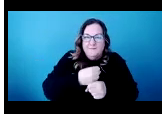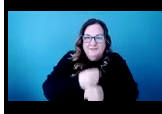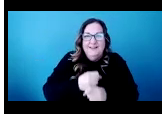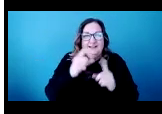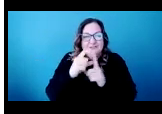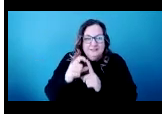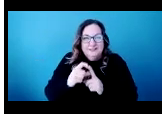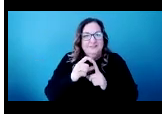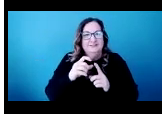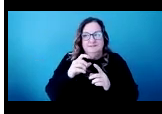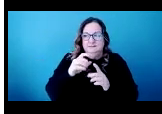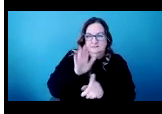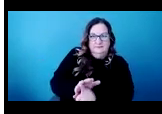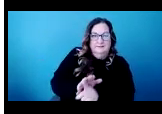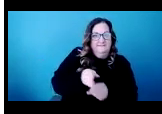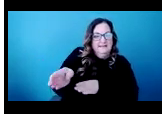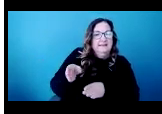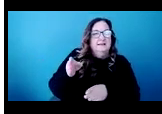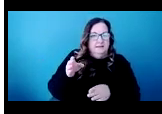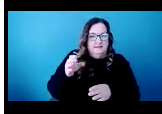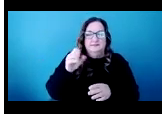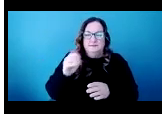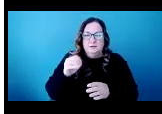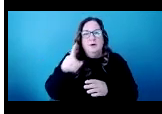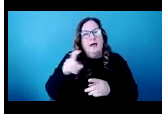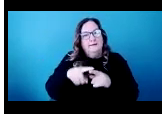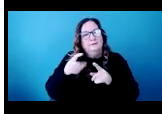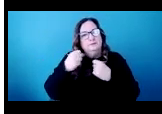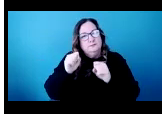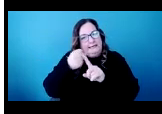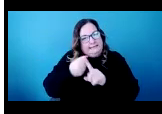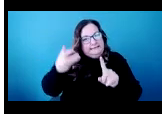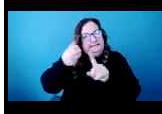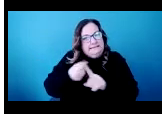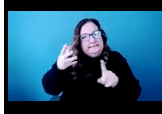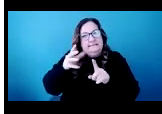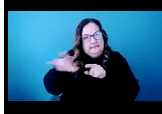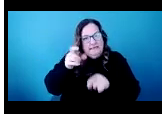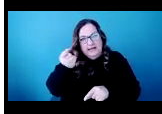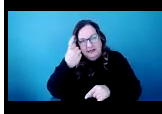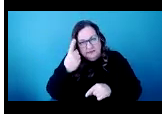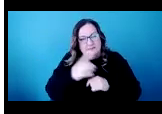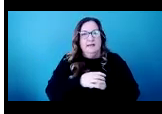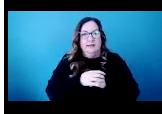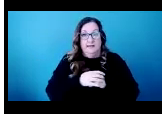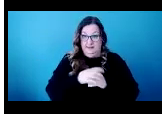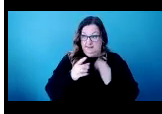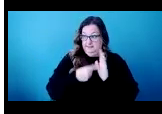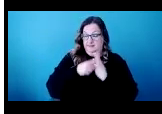in the disability advocacy world. So even in the first session, some people were like, what is